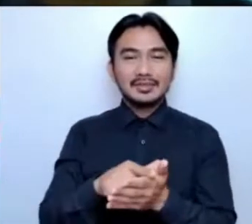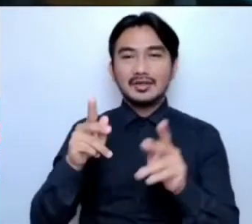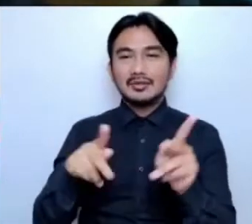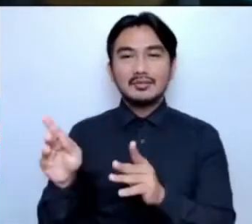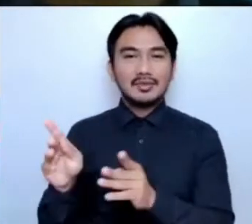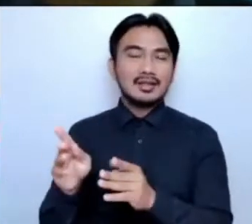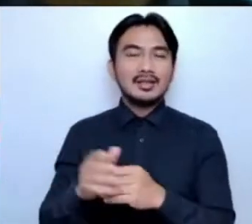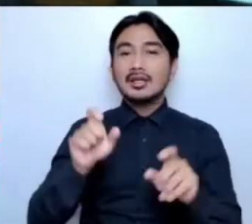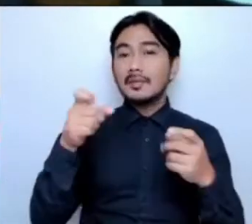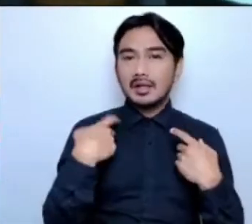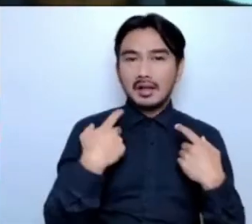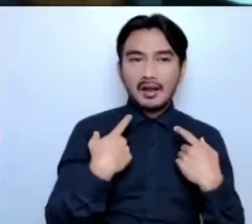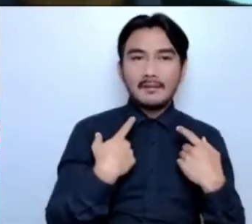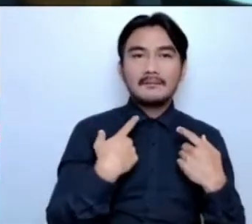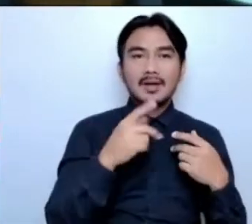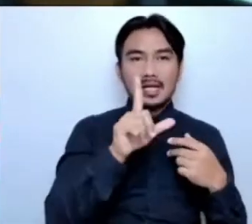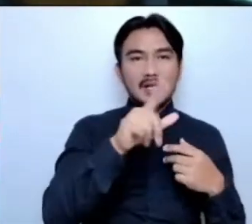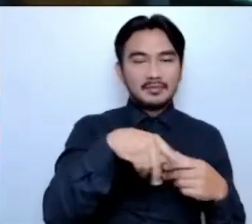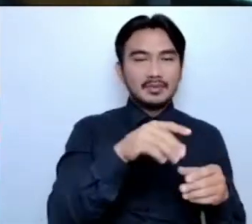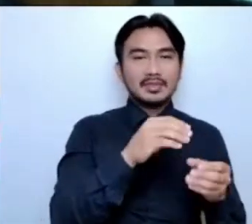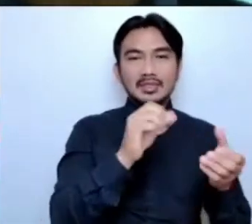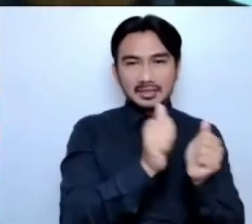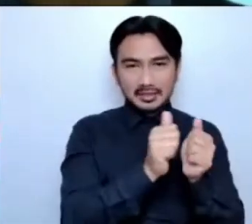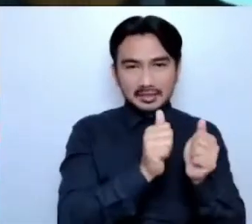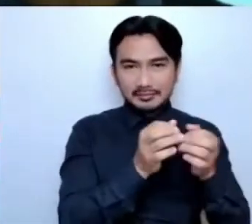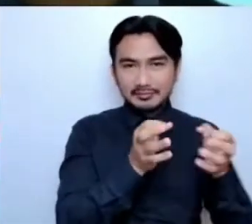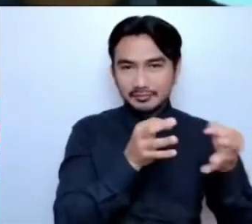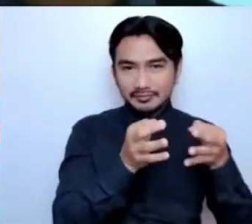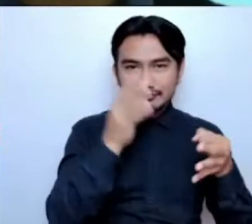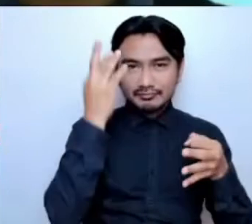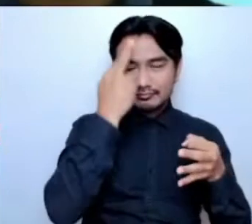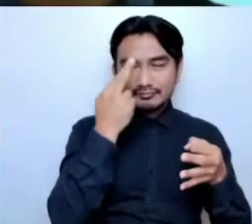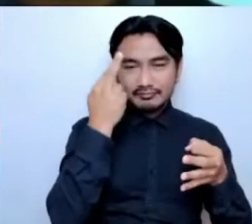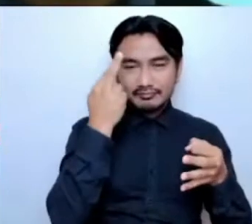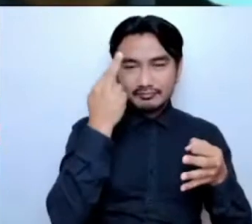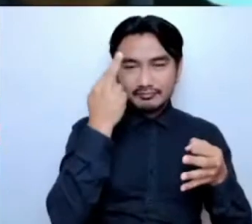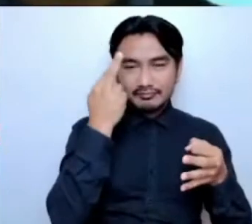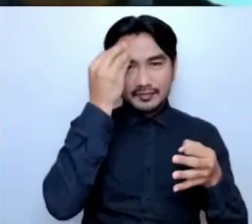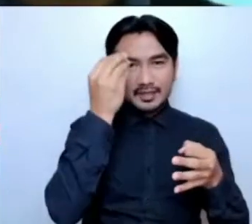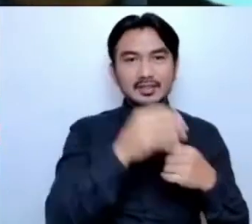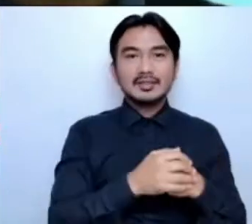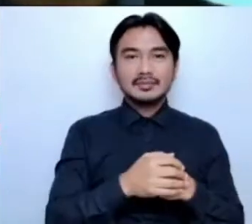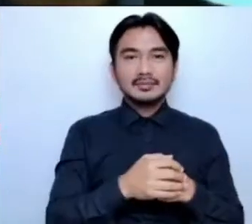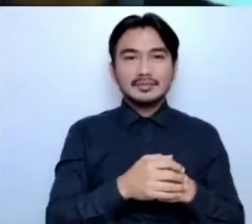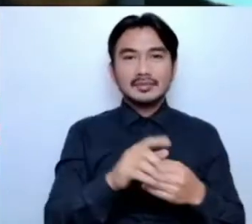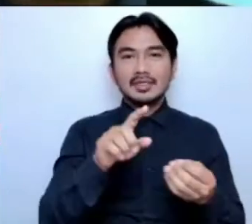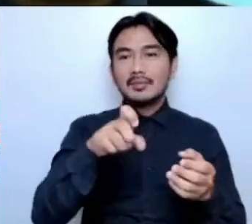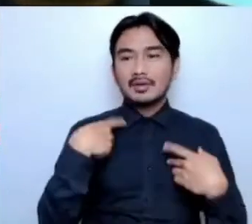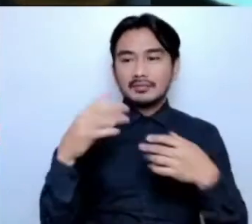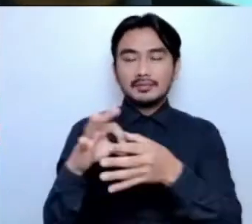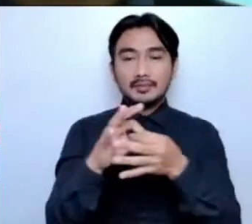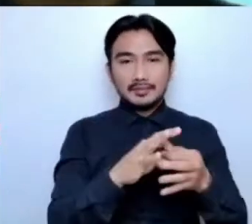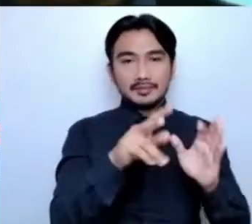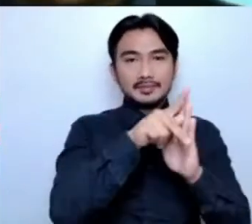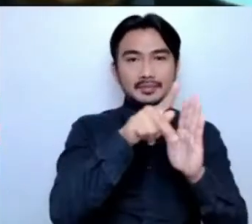with annotations is able to show us that you are able to use the research-based knowledge and or principles of teaching and learning in